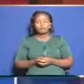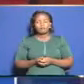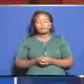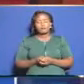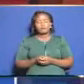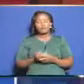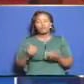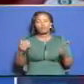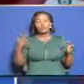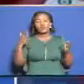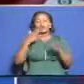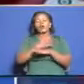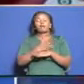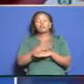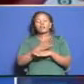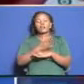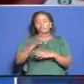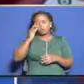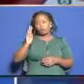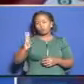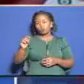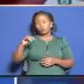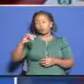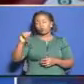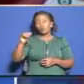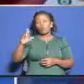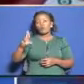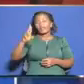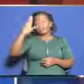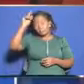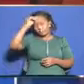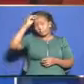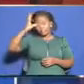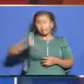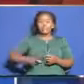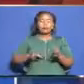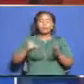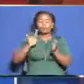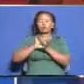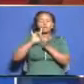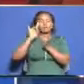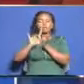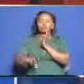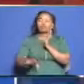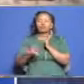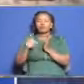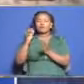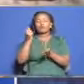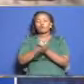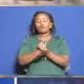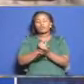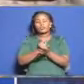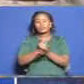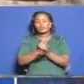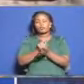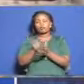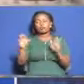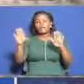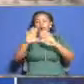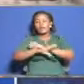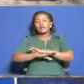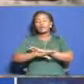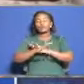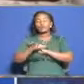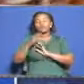Days after embattled Wajir Governor Ambassador Mohamed Abdi Mohamud was hounded out of office through an impeachment and his deputy Ahmed